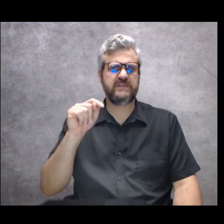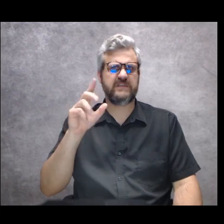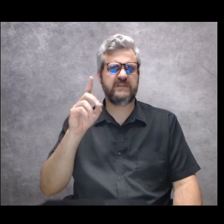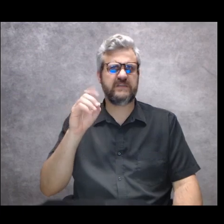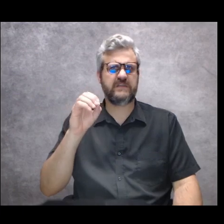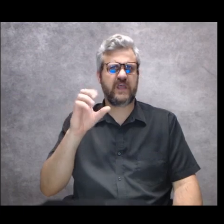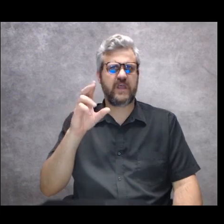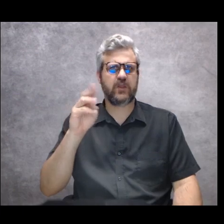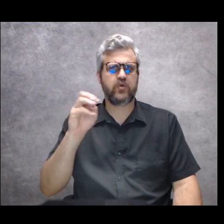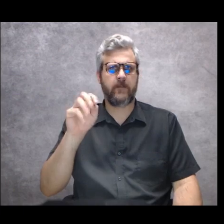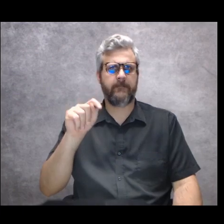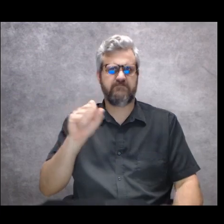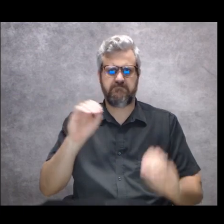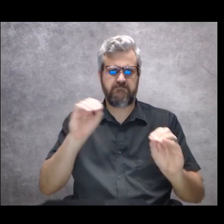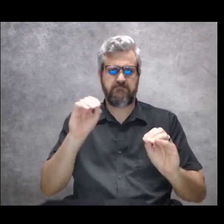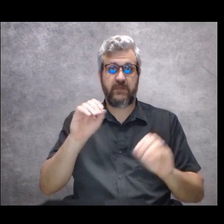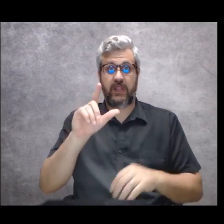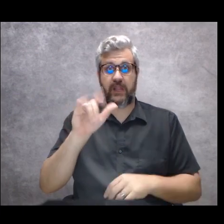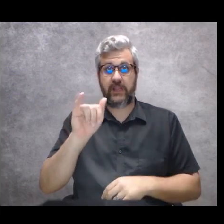link.